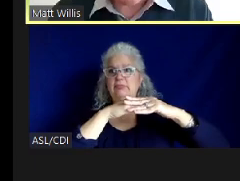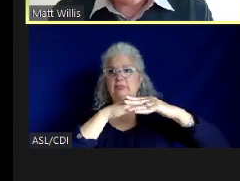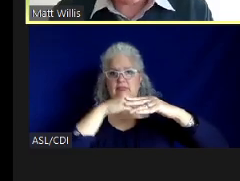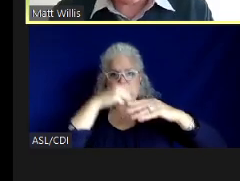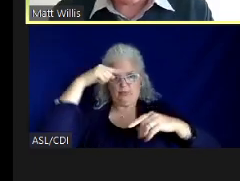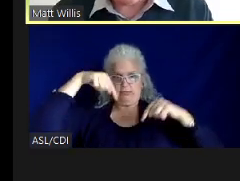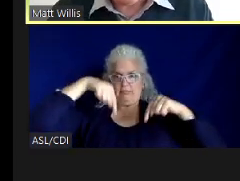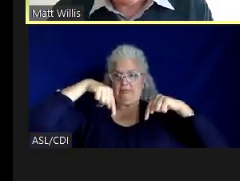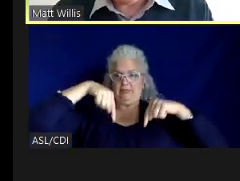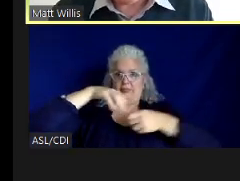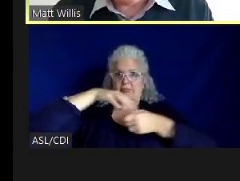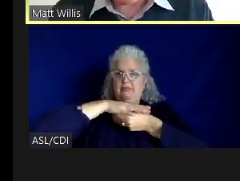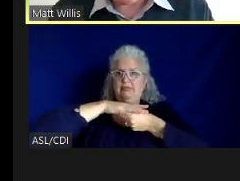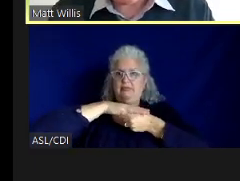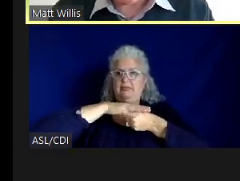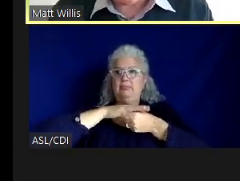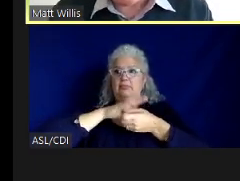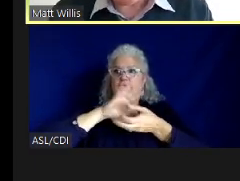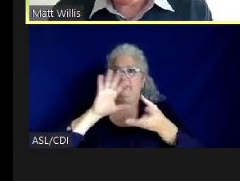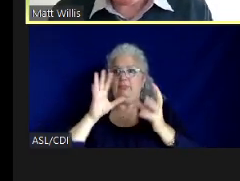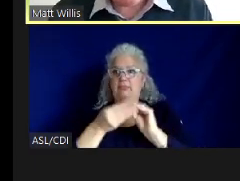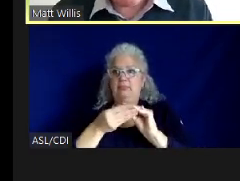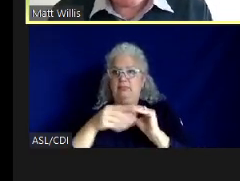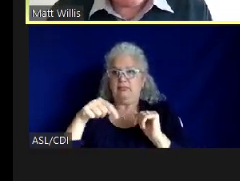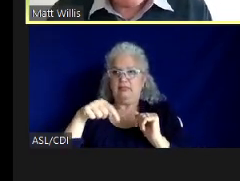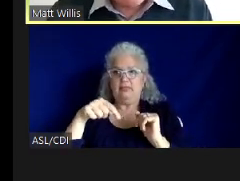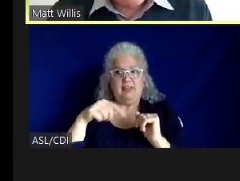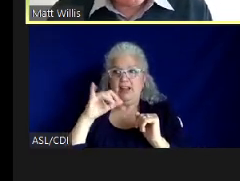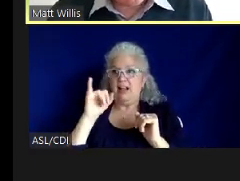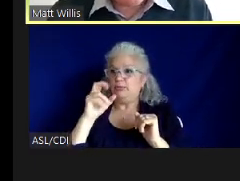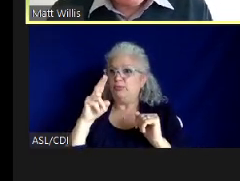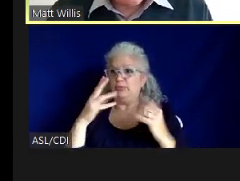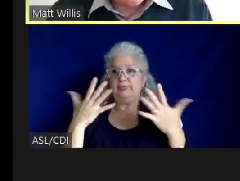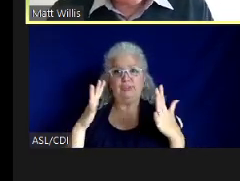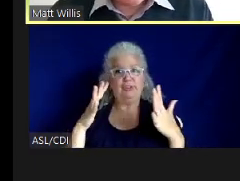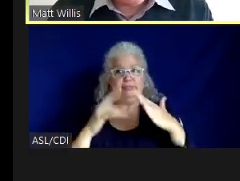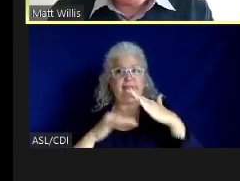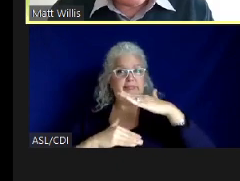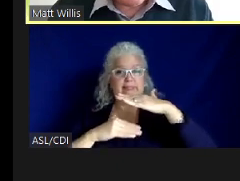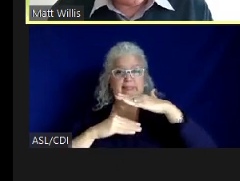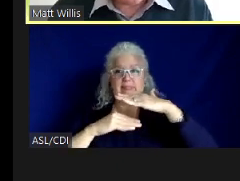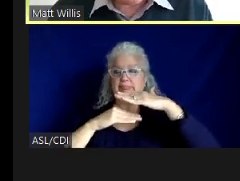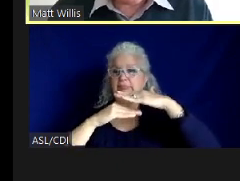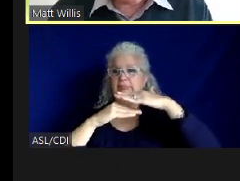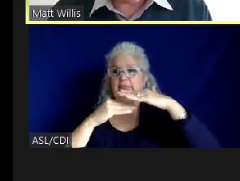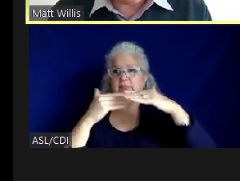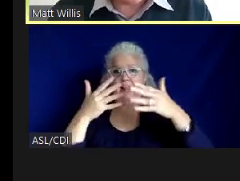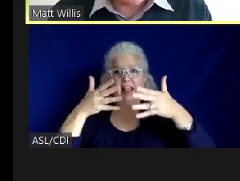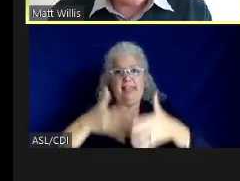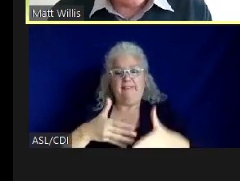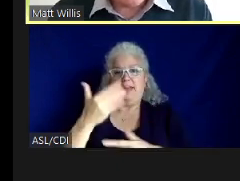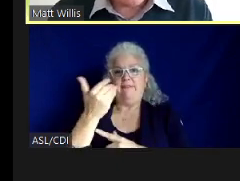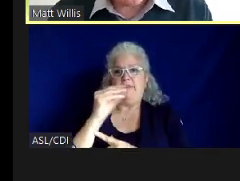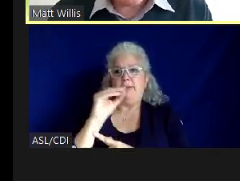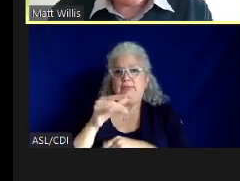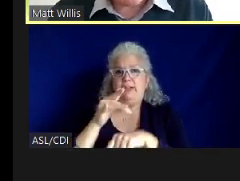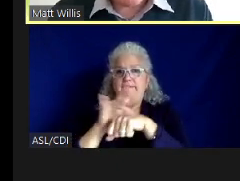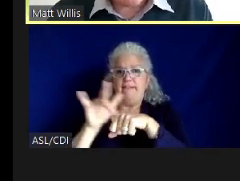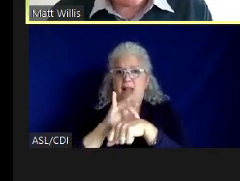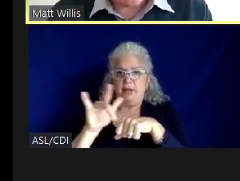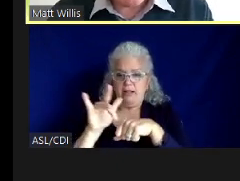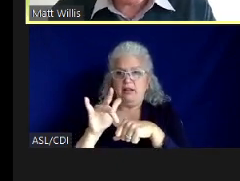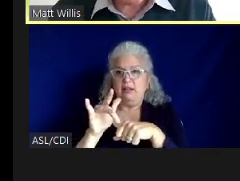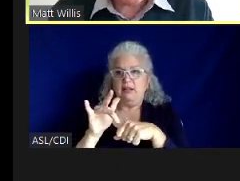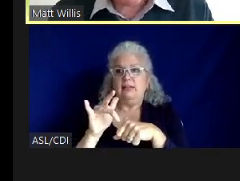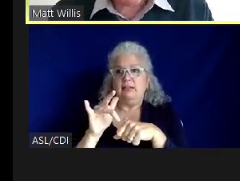ICU capacity is less than 15%, that region goes into the stay-at-home order, which is